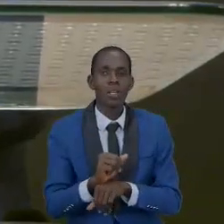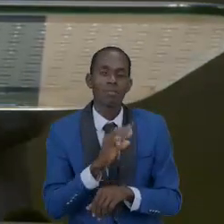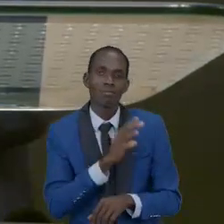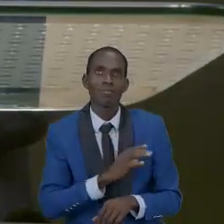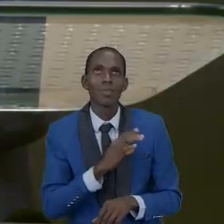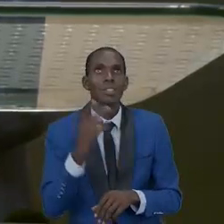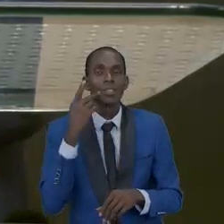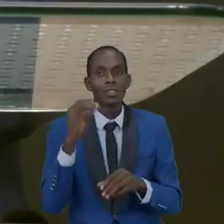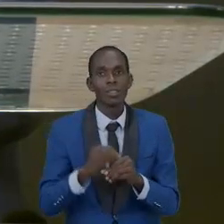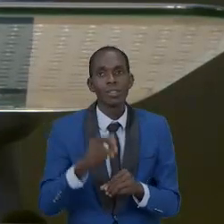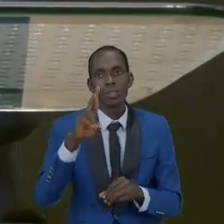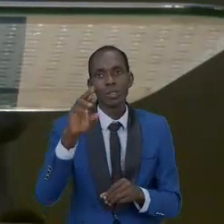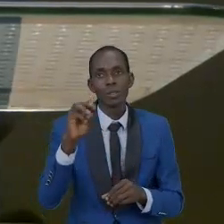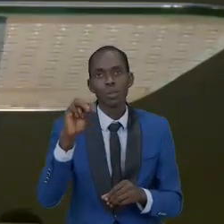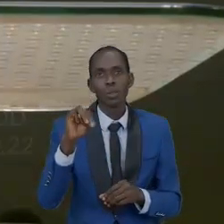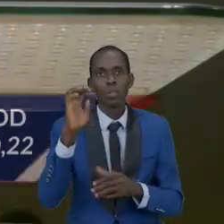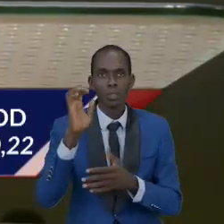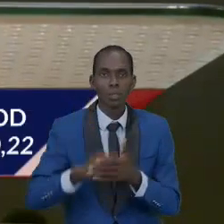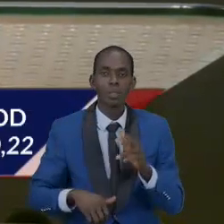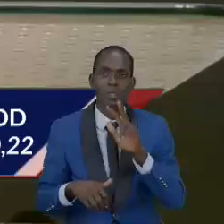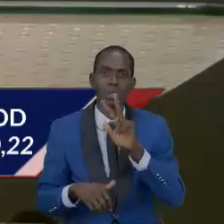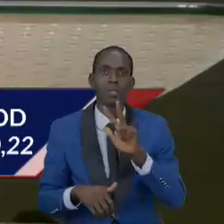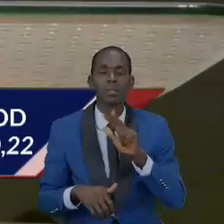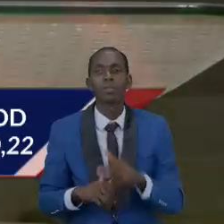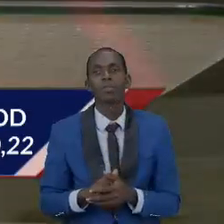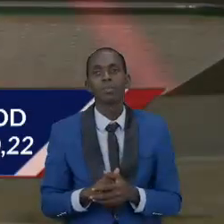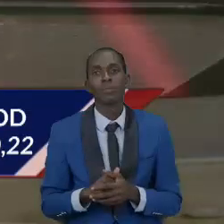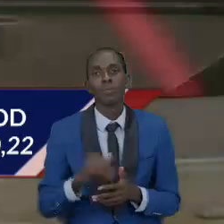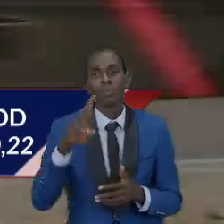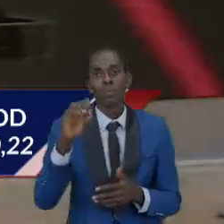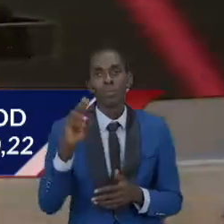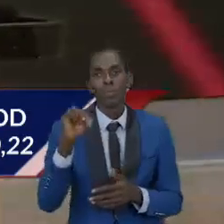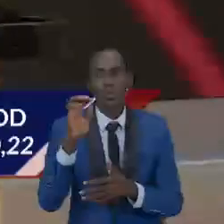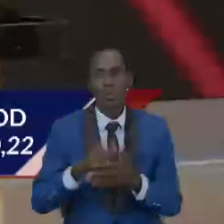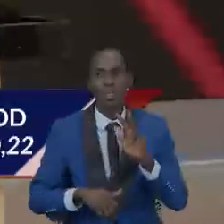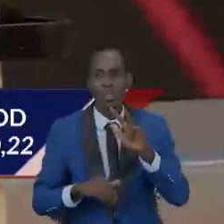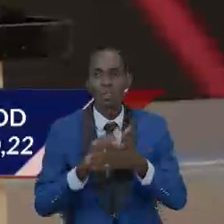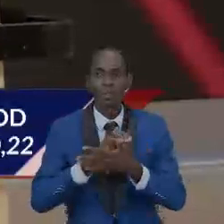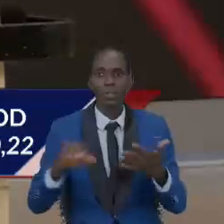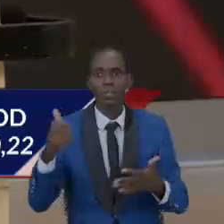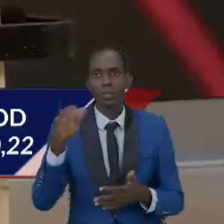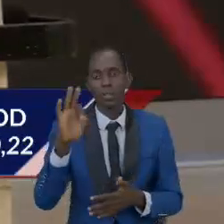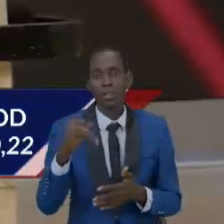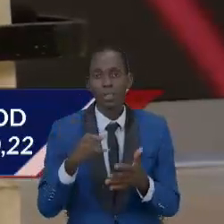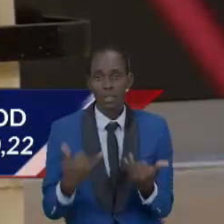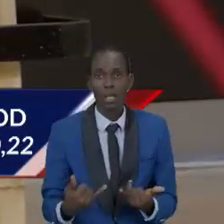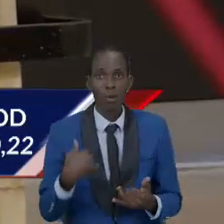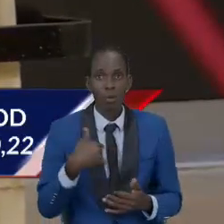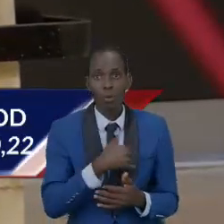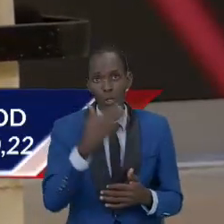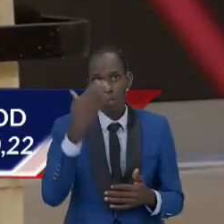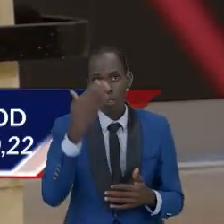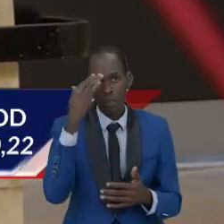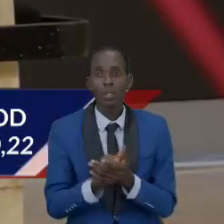chapter 3, reading from verse 19. It says in Romans chapter 3, verse 19, now we know that